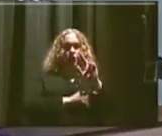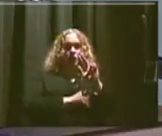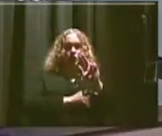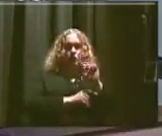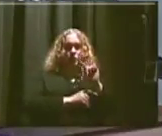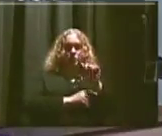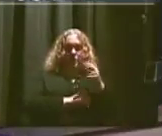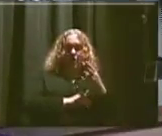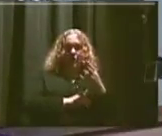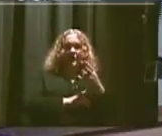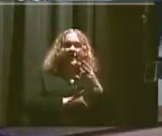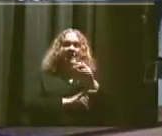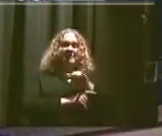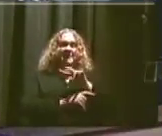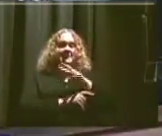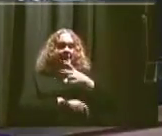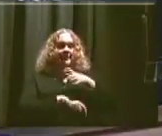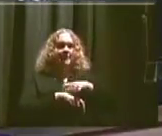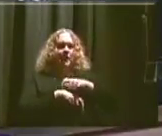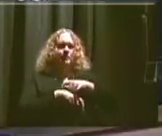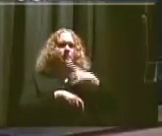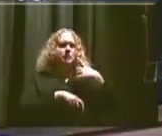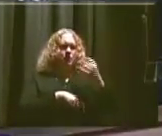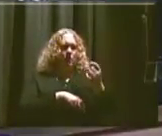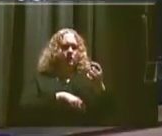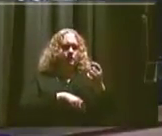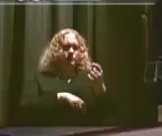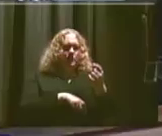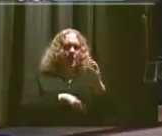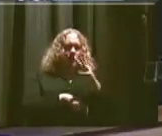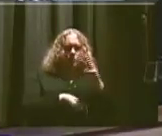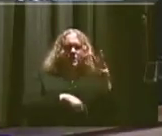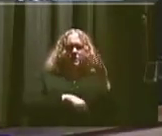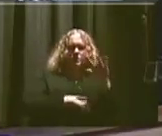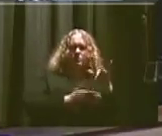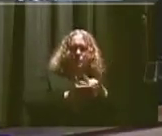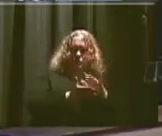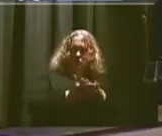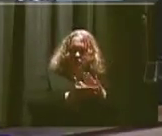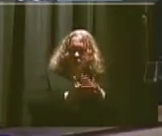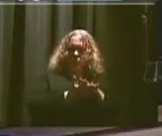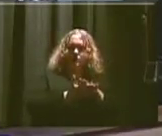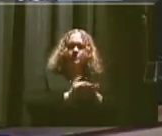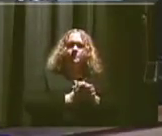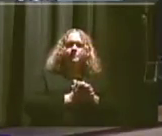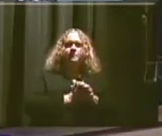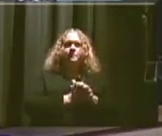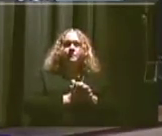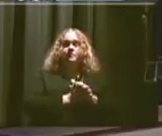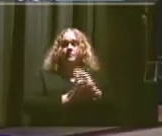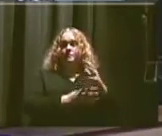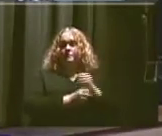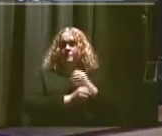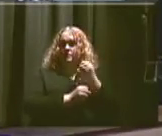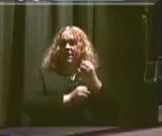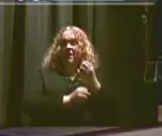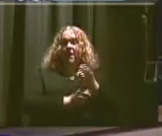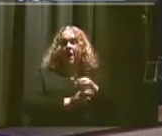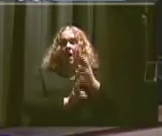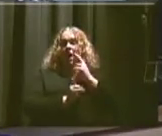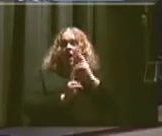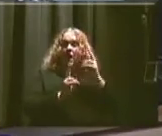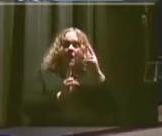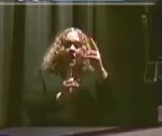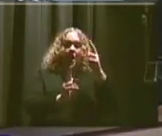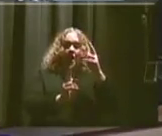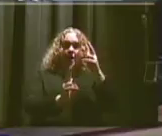at Western Middle School. Among this, she has many other achievements. She's received distinguished honors at